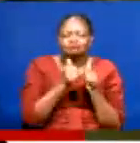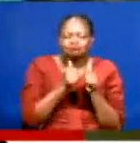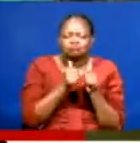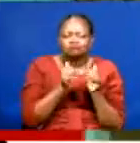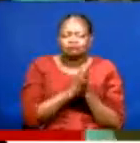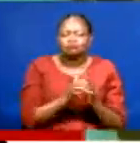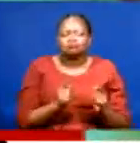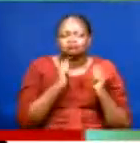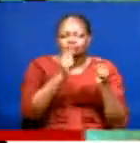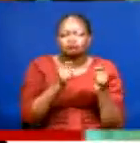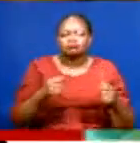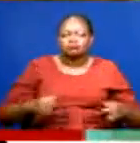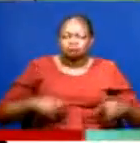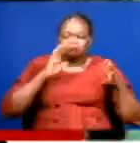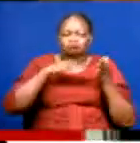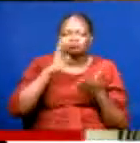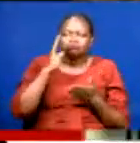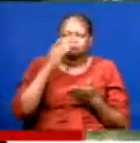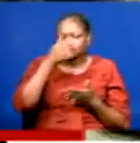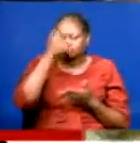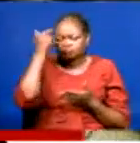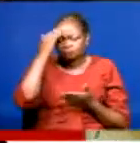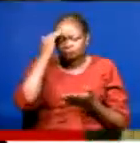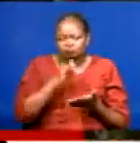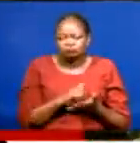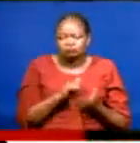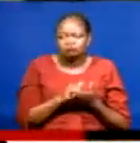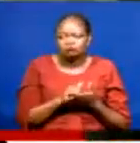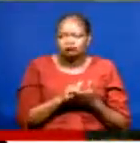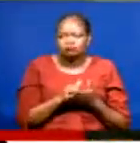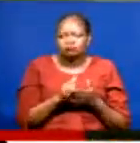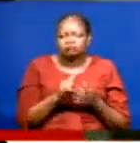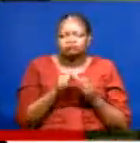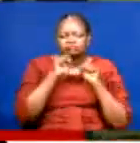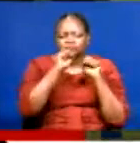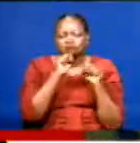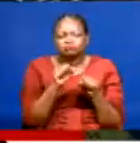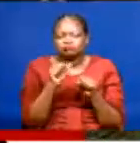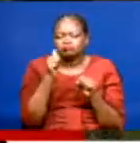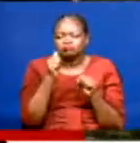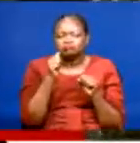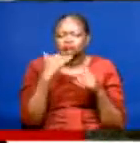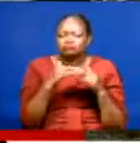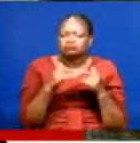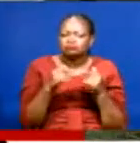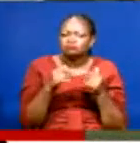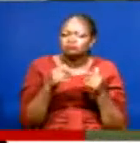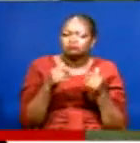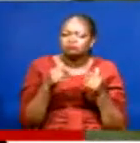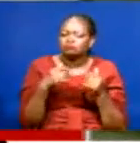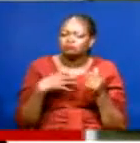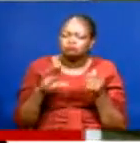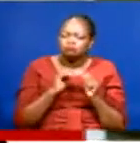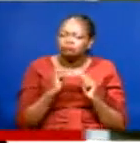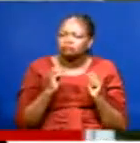before. Because I know boxing is never played in well-privileged areas. Boxing is a sport